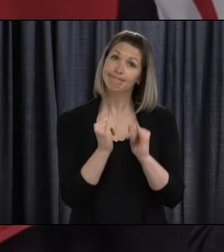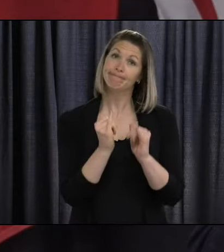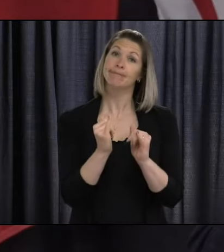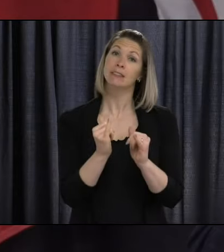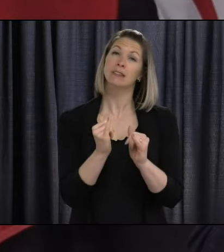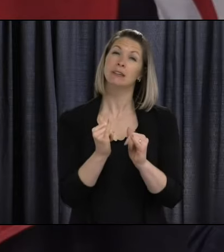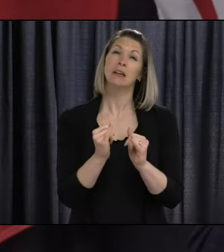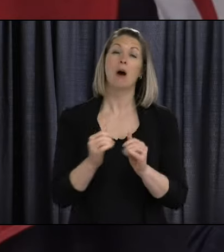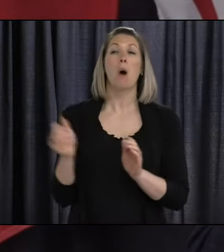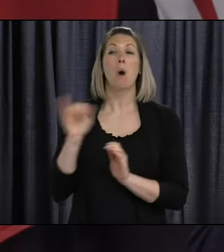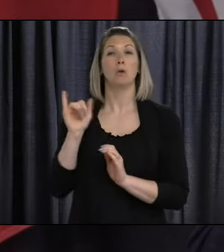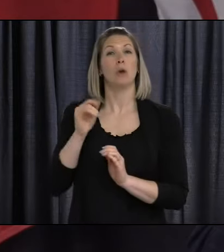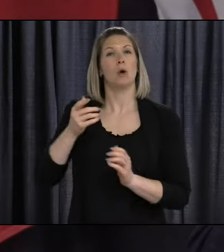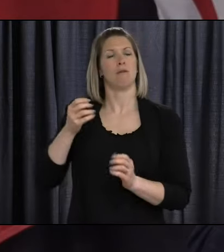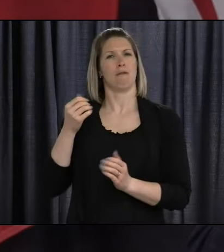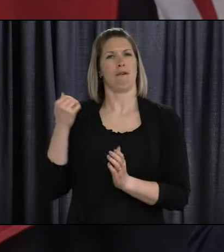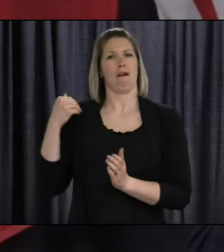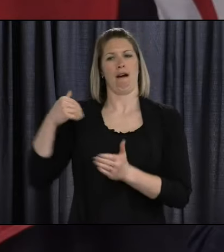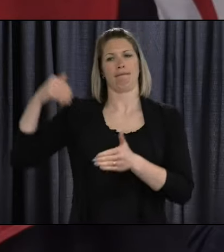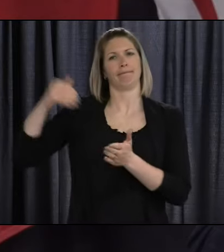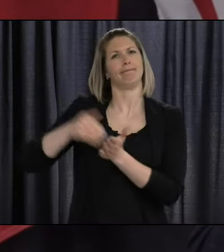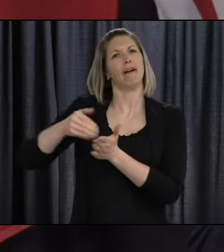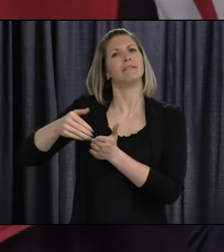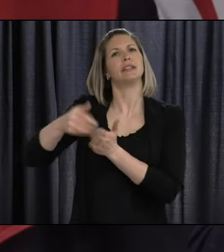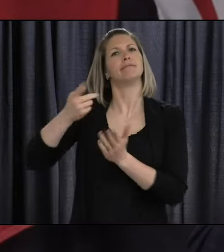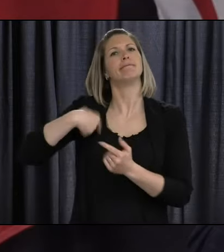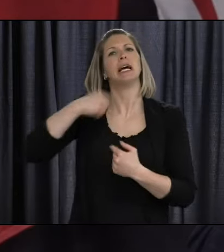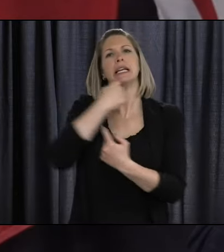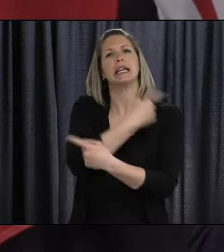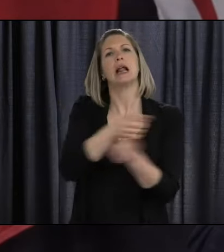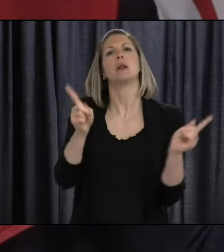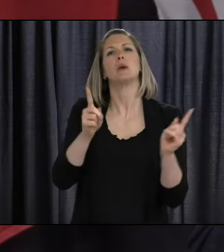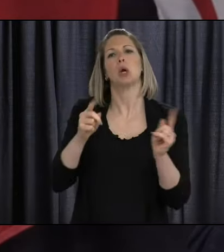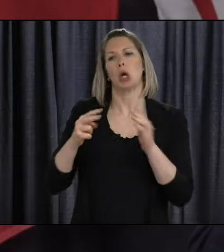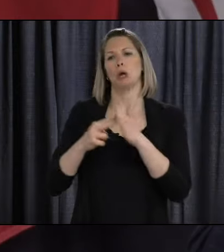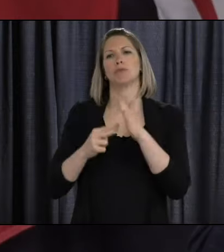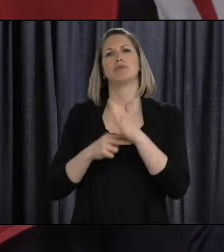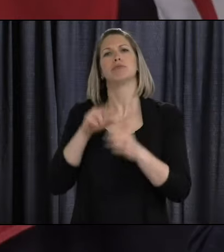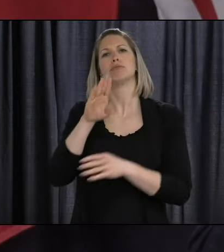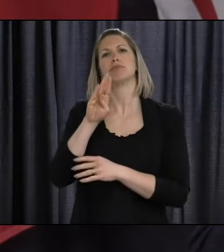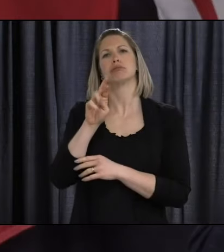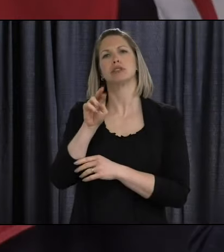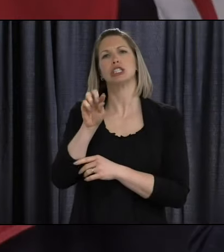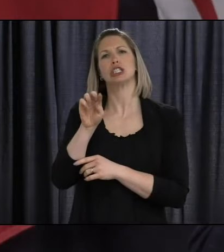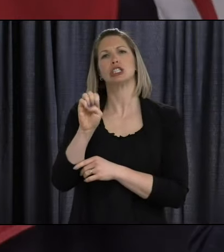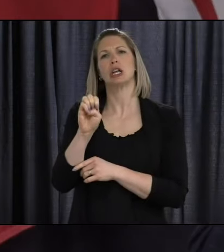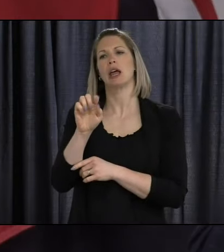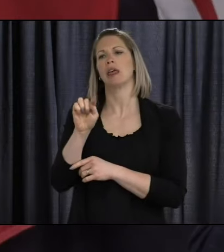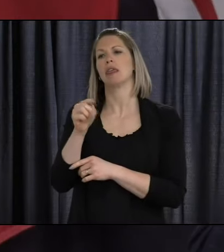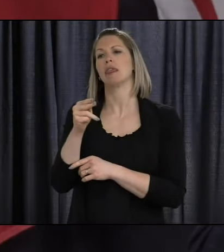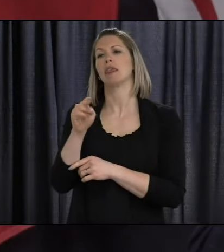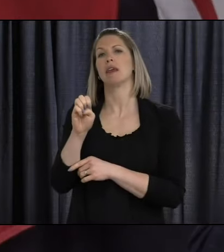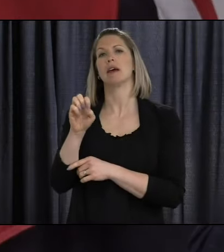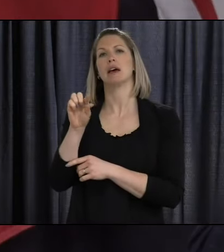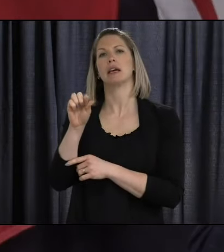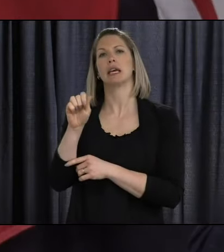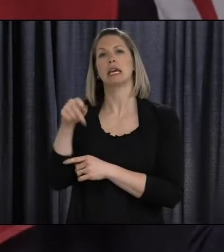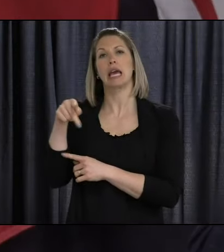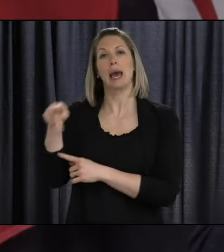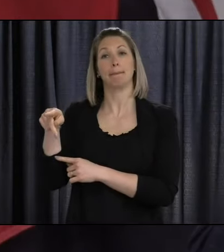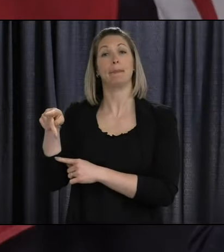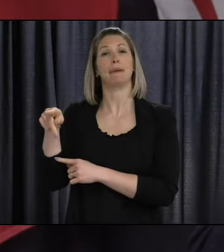we speak about quite often, and that's Bridge the Gap with GAPP in Gap, which there's a